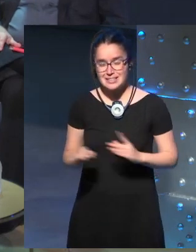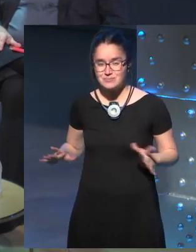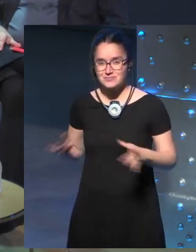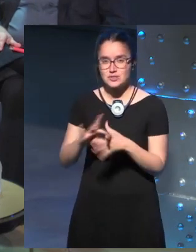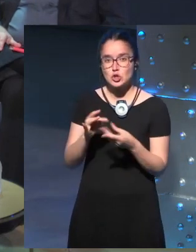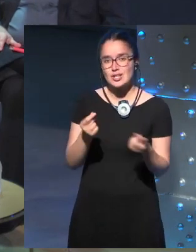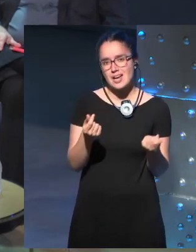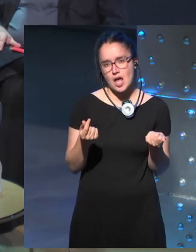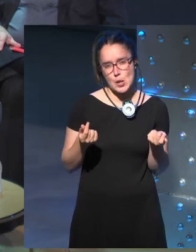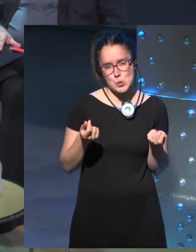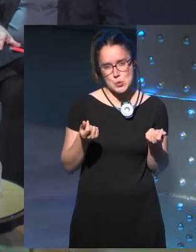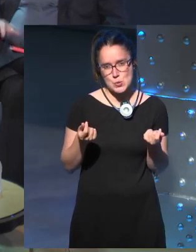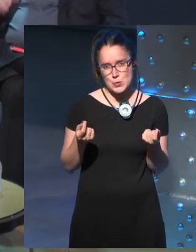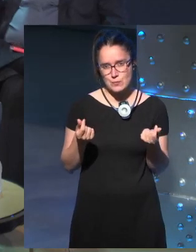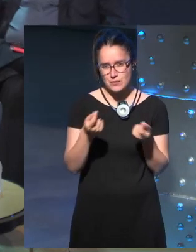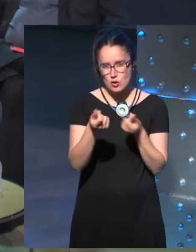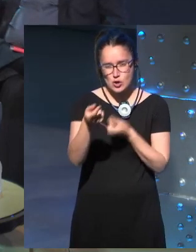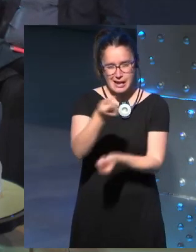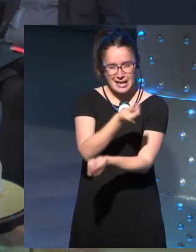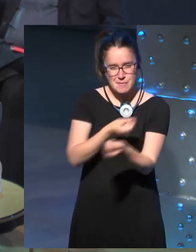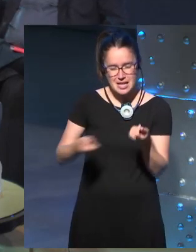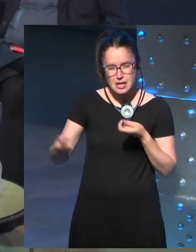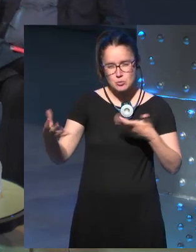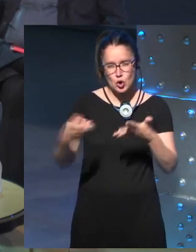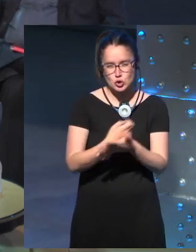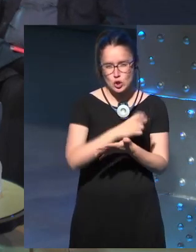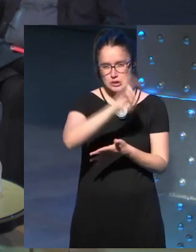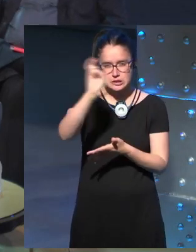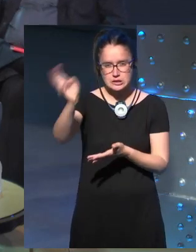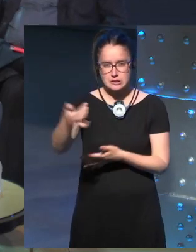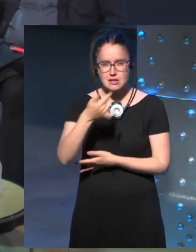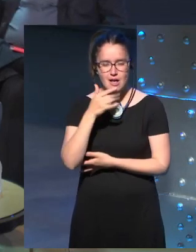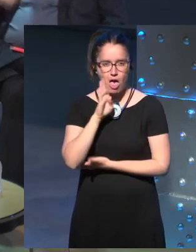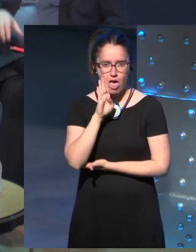money, capitalism, and all the rest. And